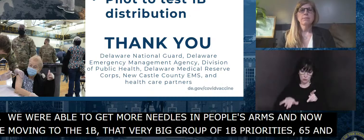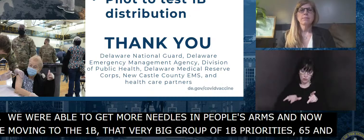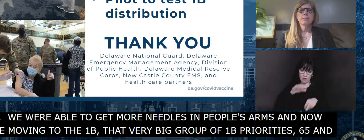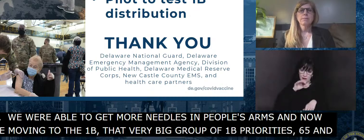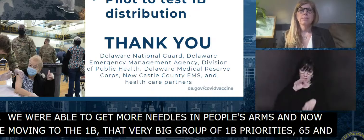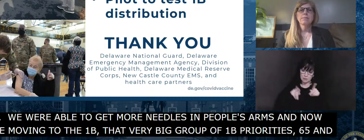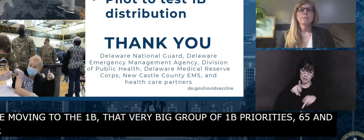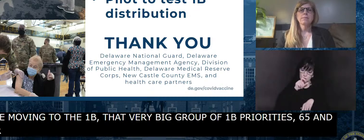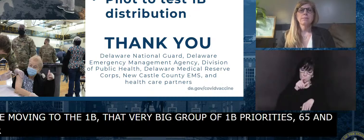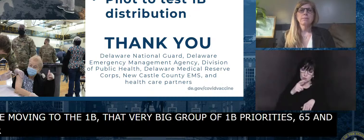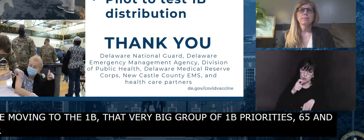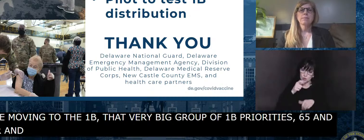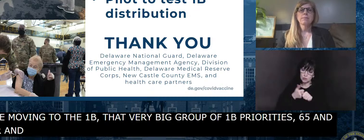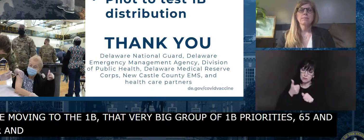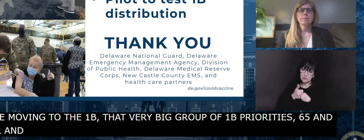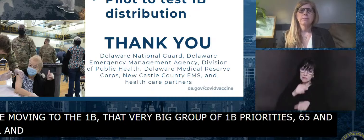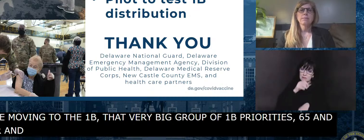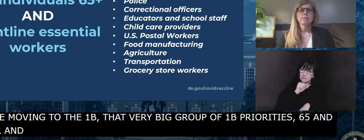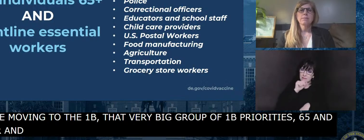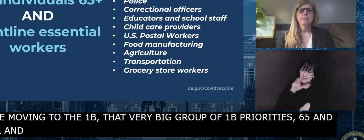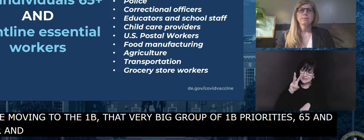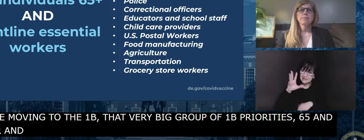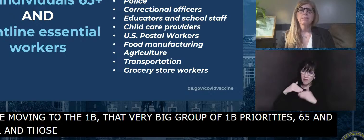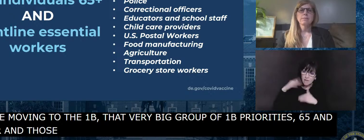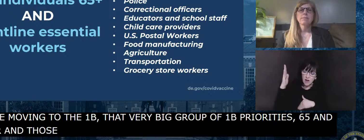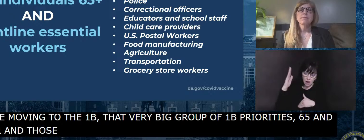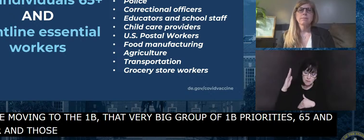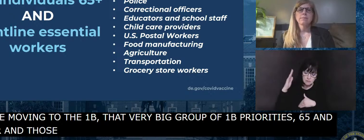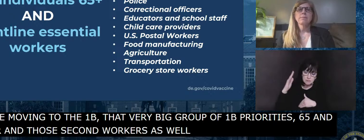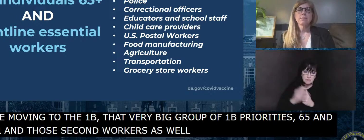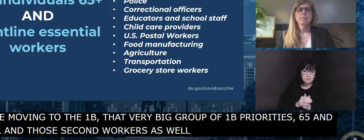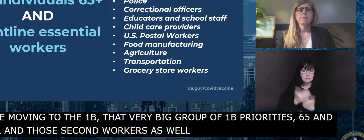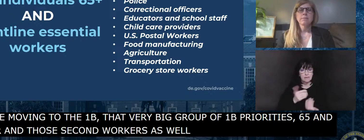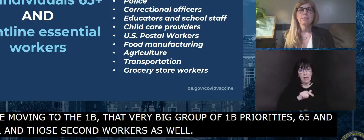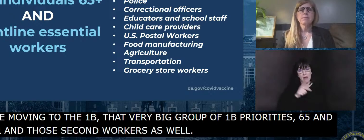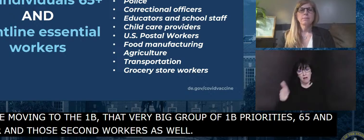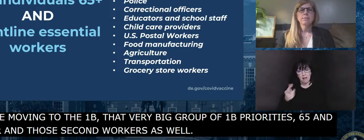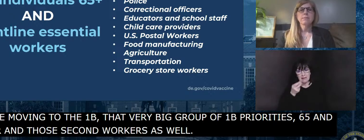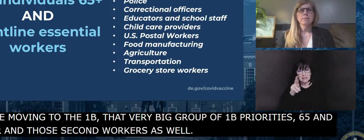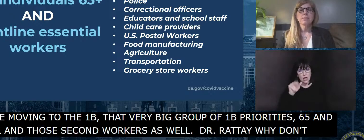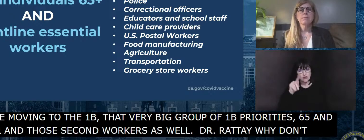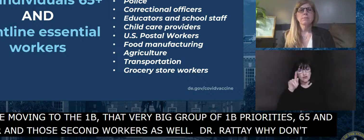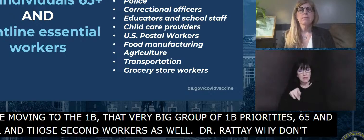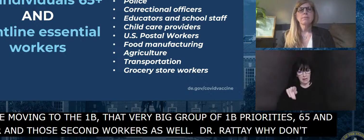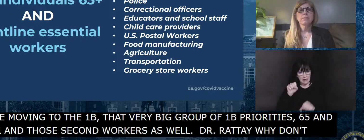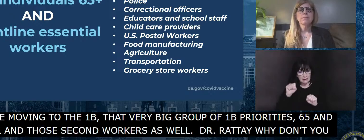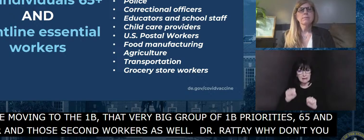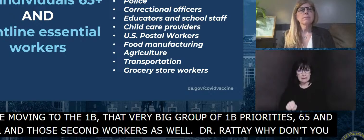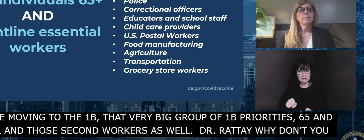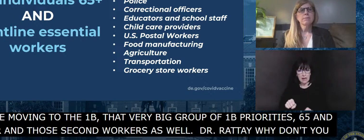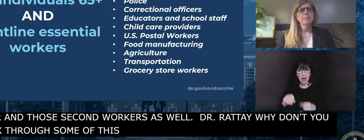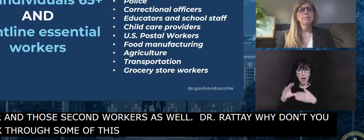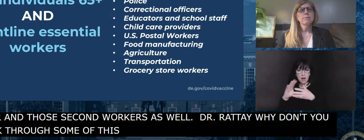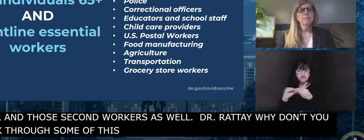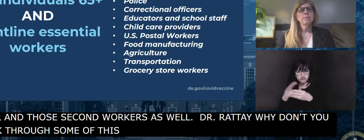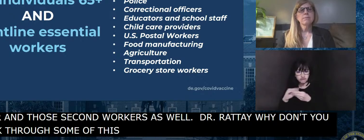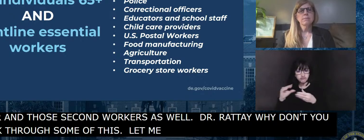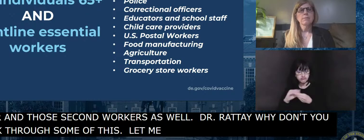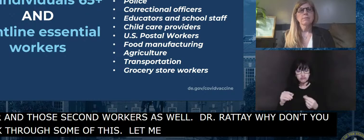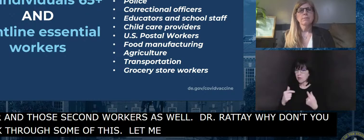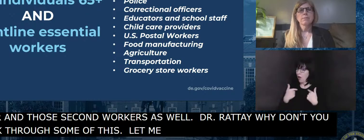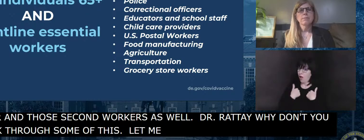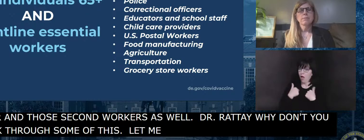essential workers as well. Dr. Rattay, why don't you walk through some of this? Let me just close out by